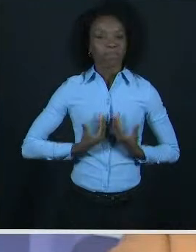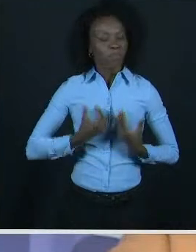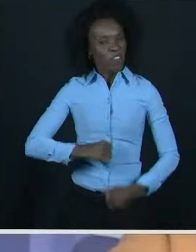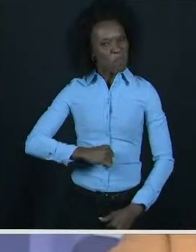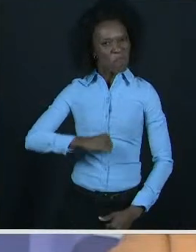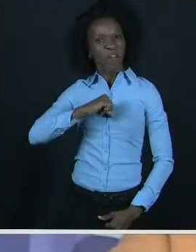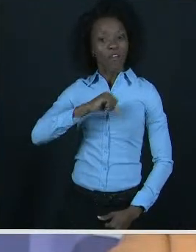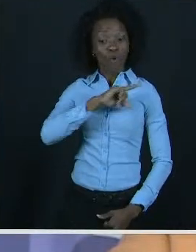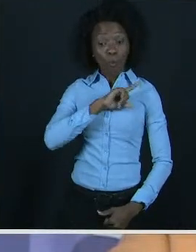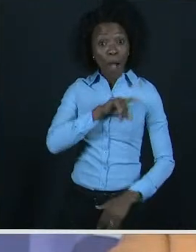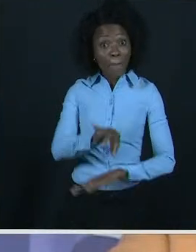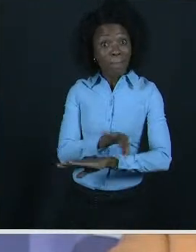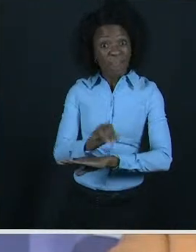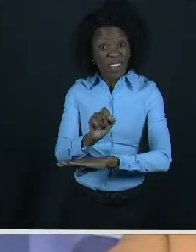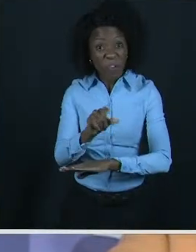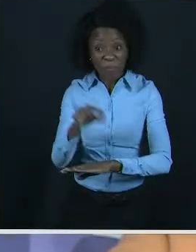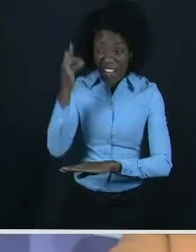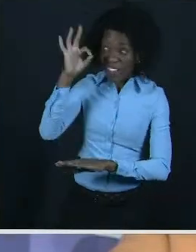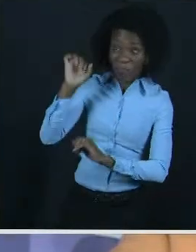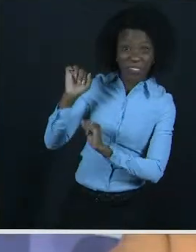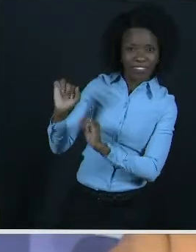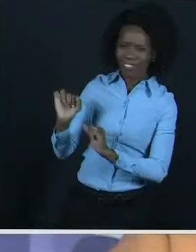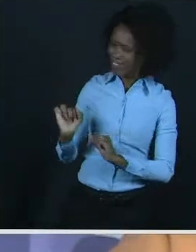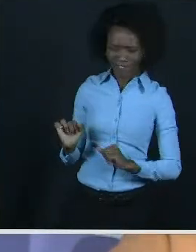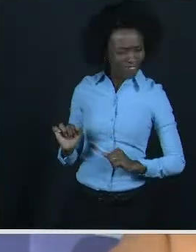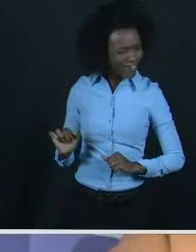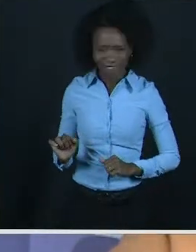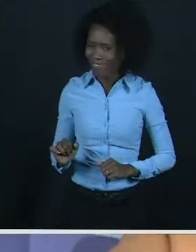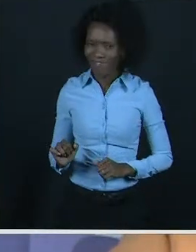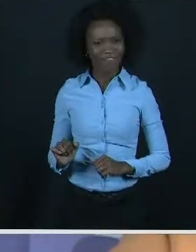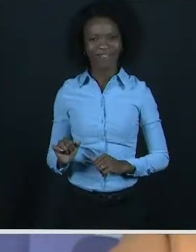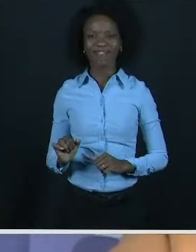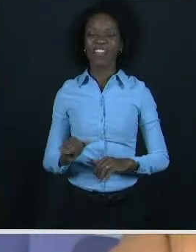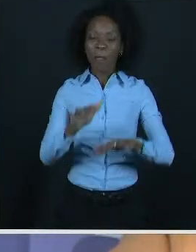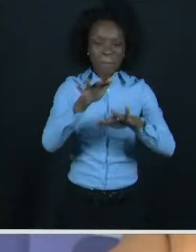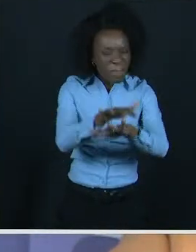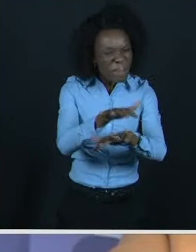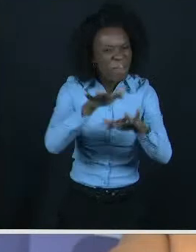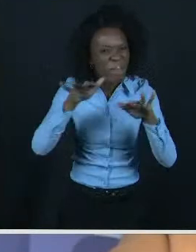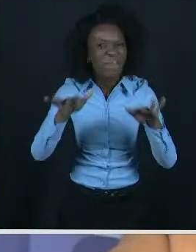a government plan, but it was a civil